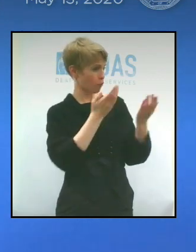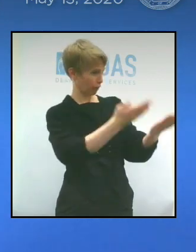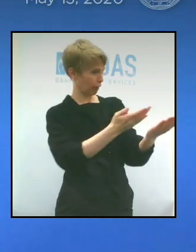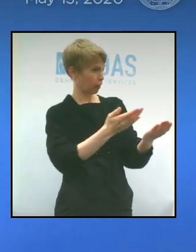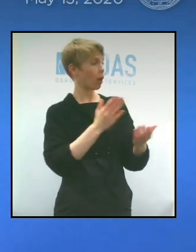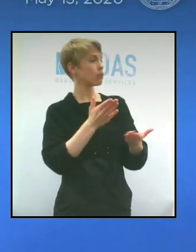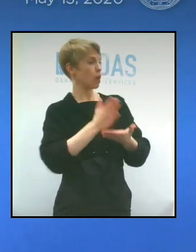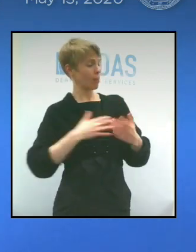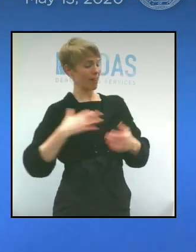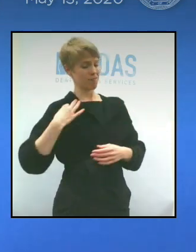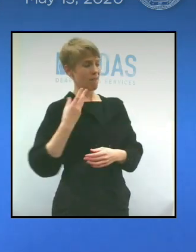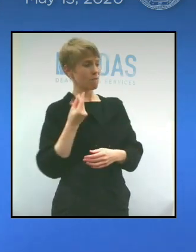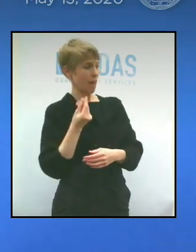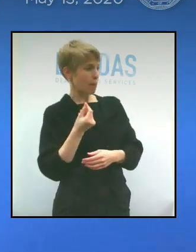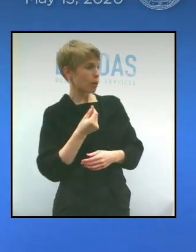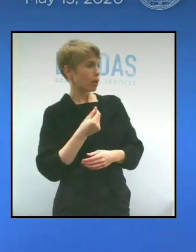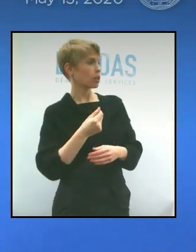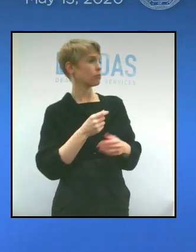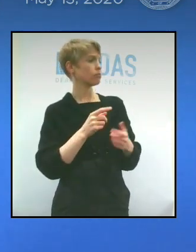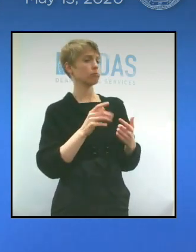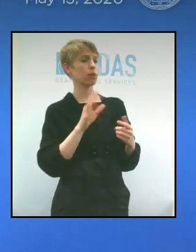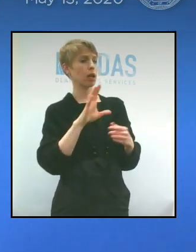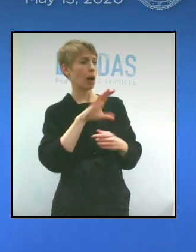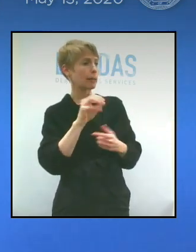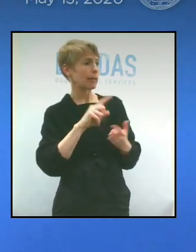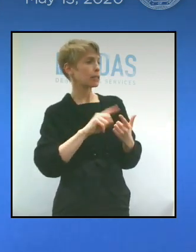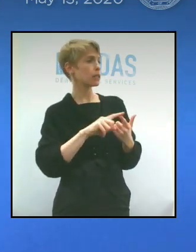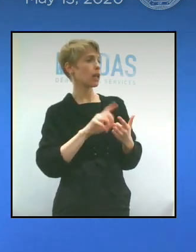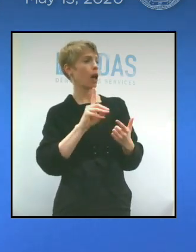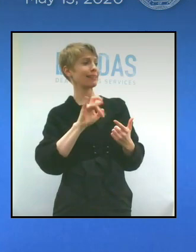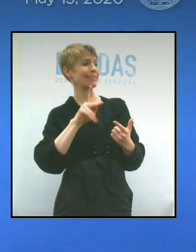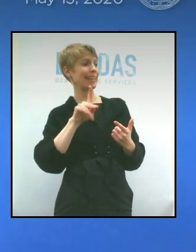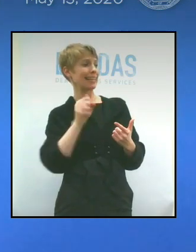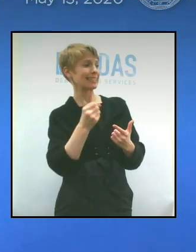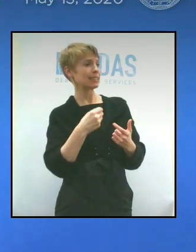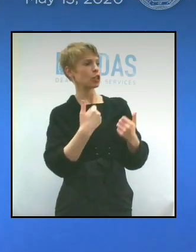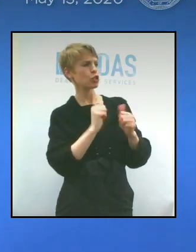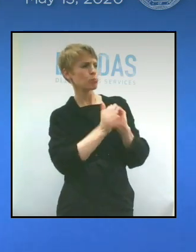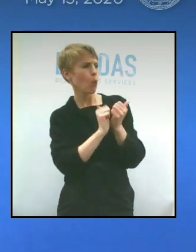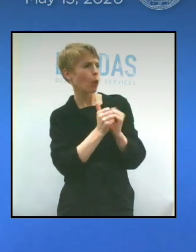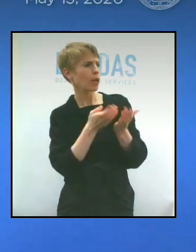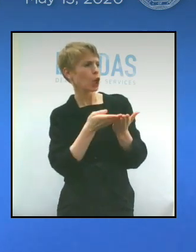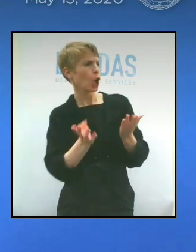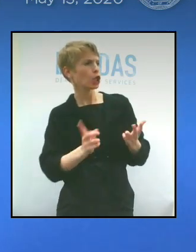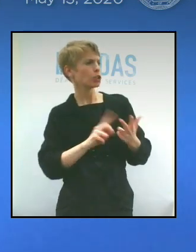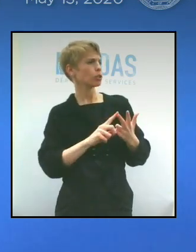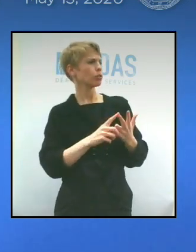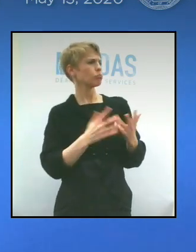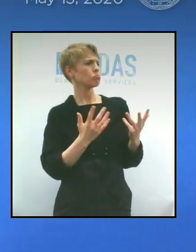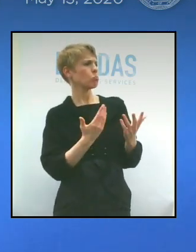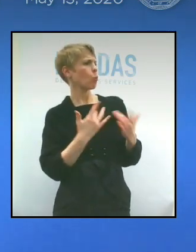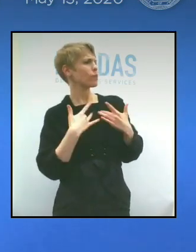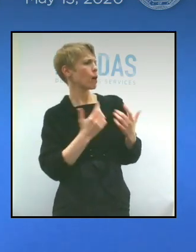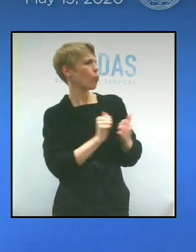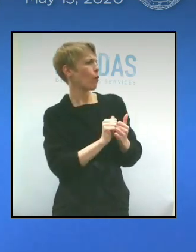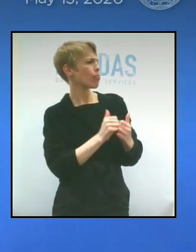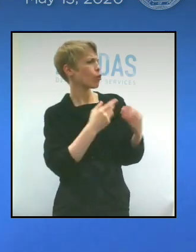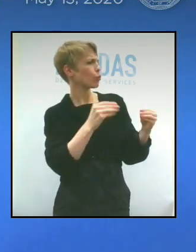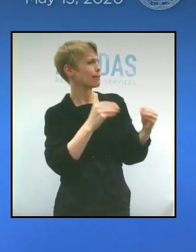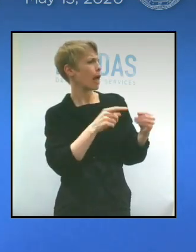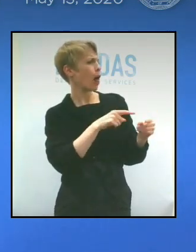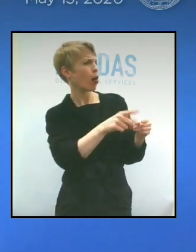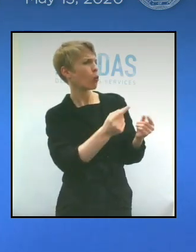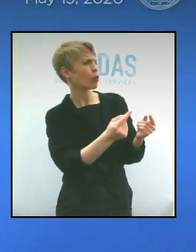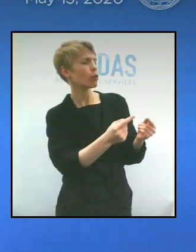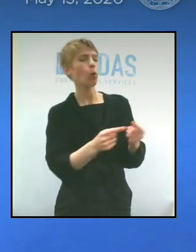companies are doing it. Places like Dick's Sporting Goods does curbside delivery. I mean, what's really new with the retail aspect? Well, the delivery they